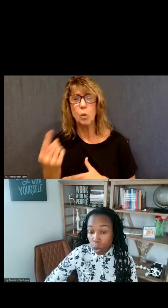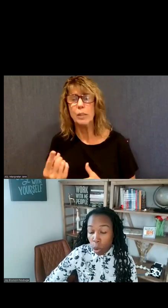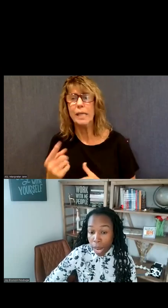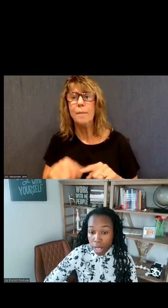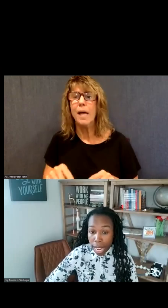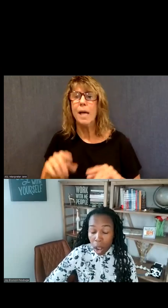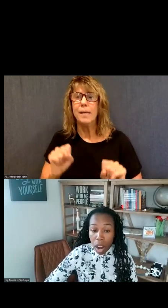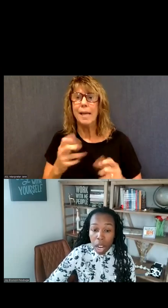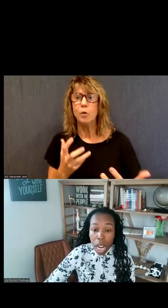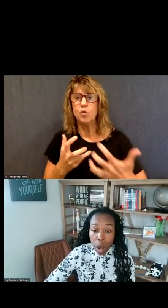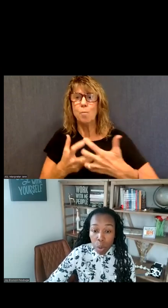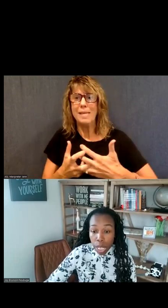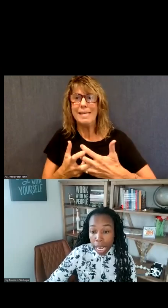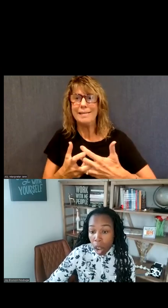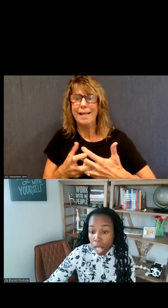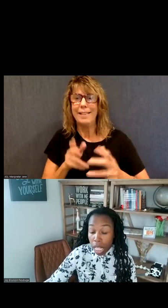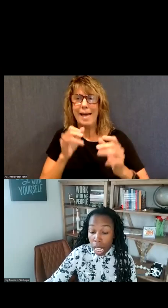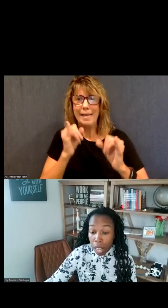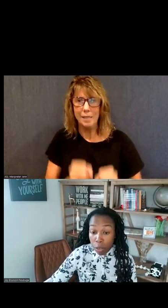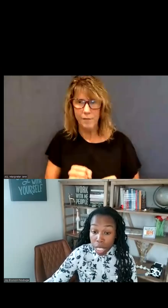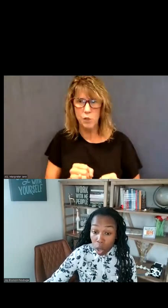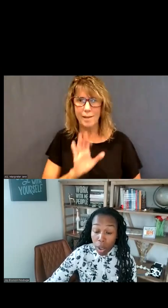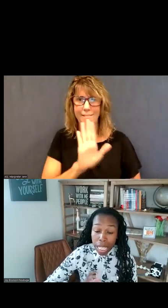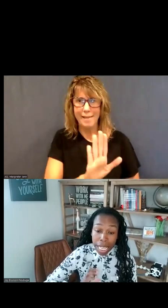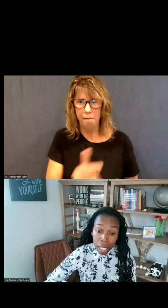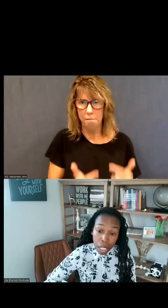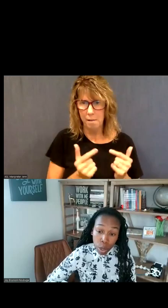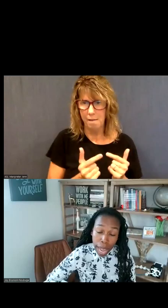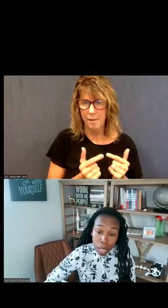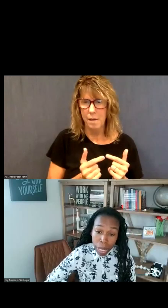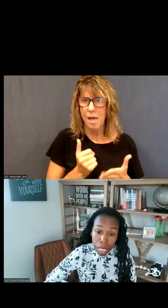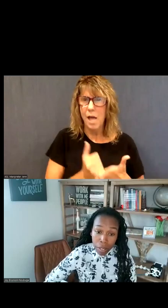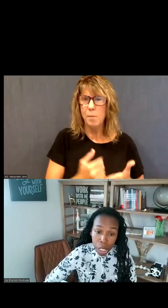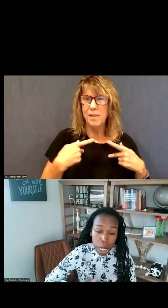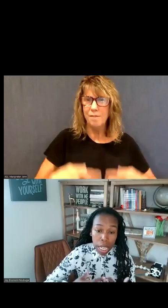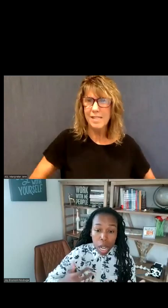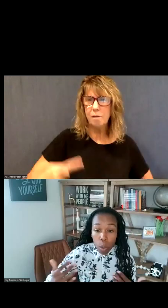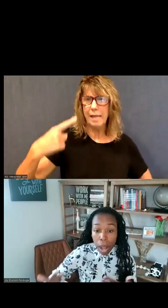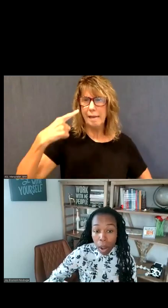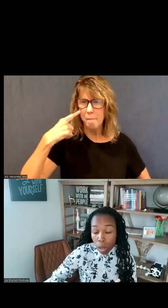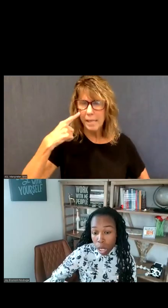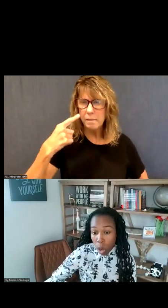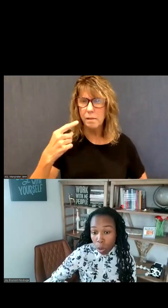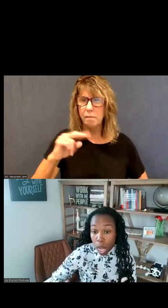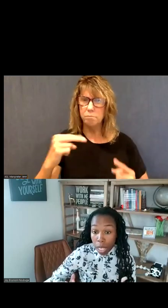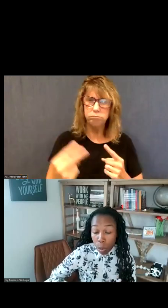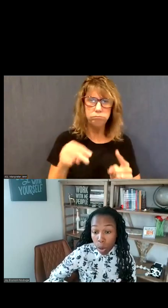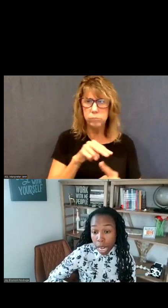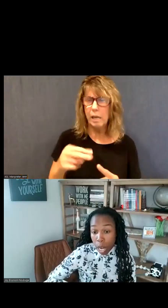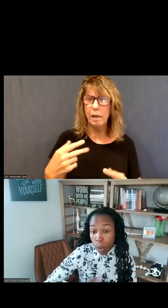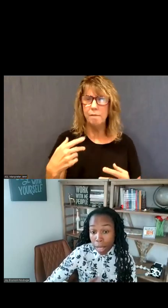the individual where they are, working on the physical and psychological aspects of addiction, while